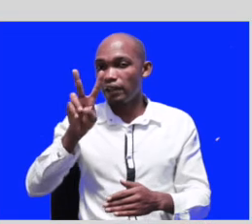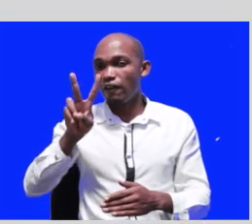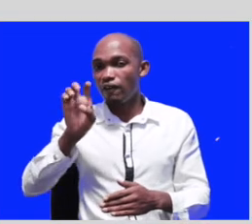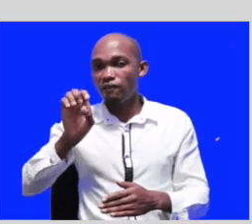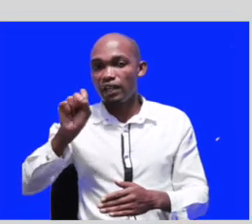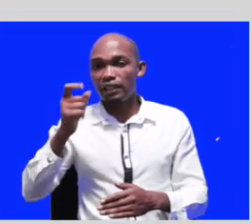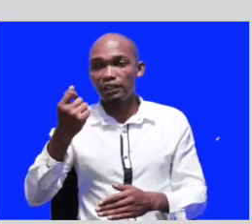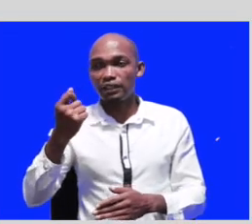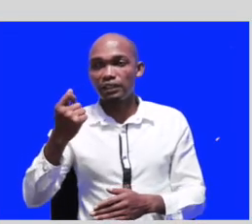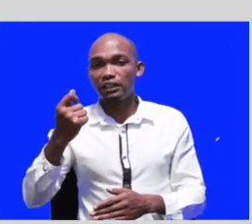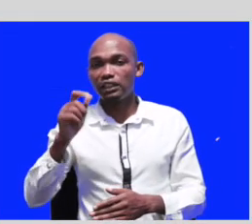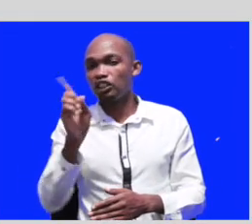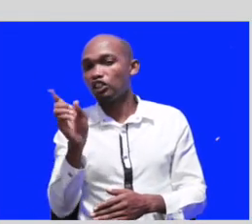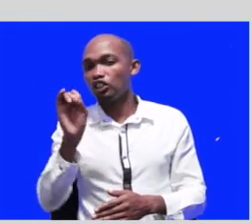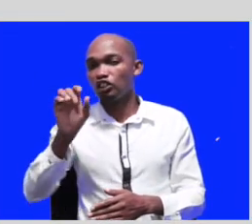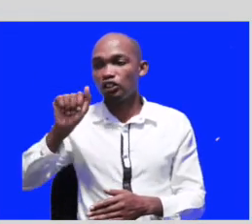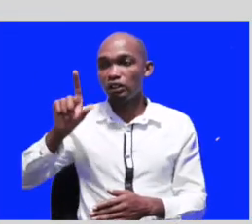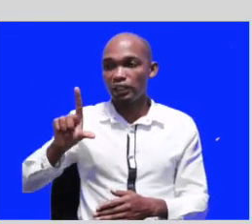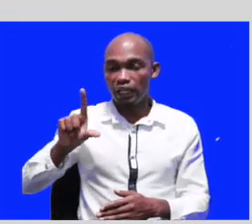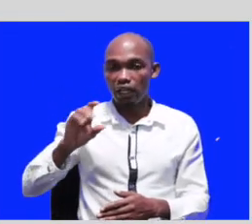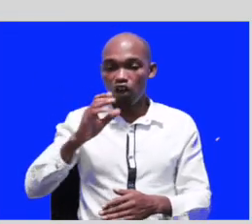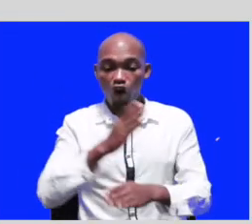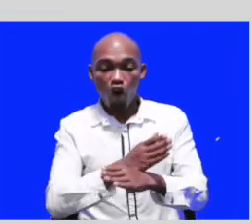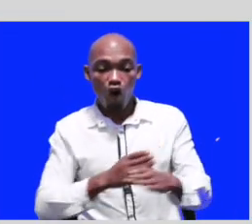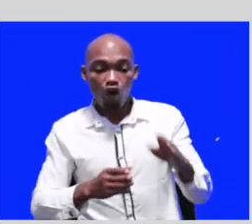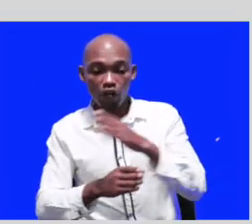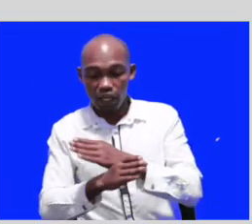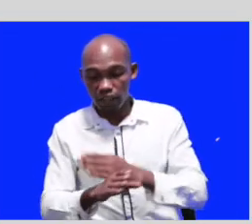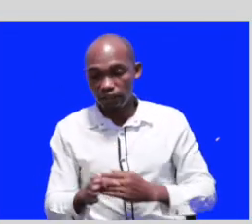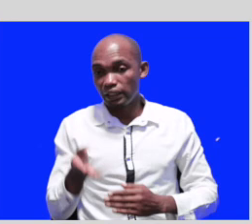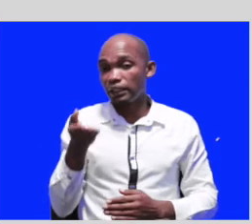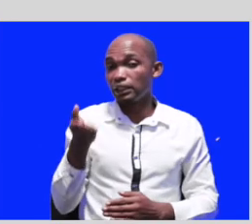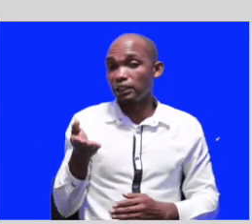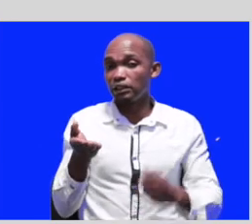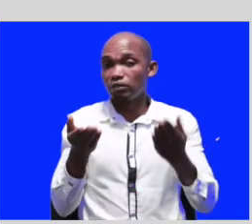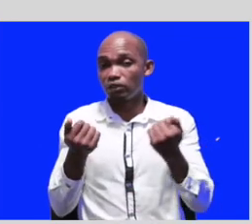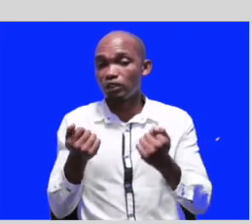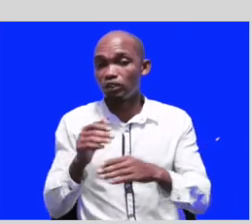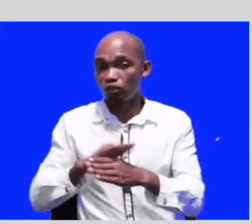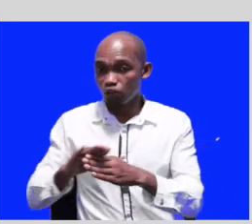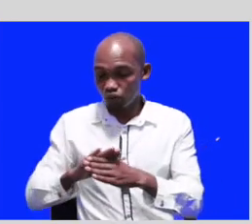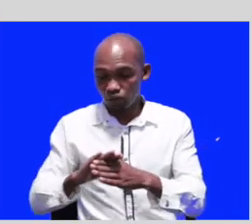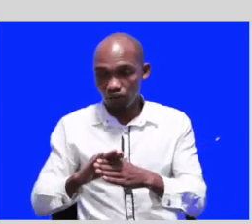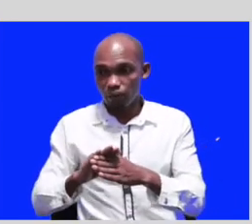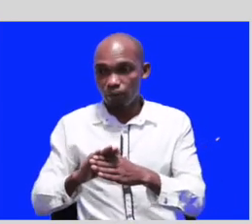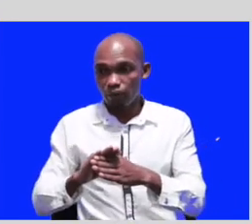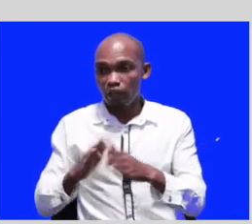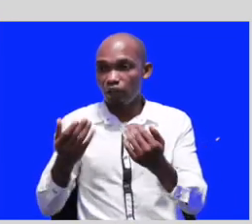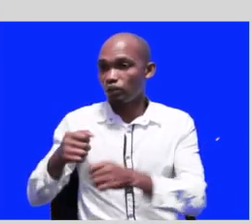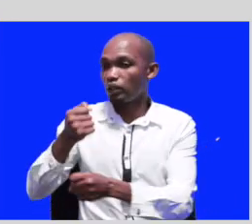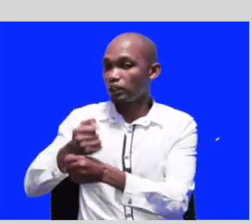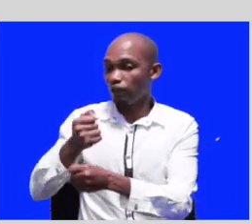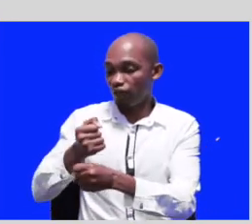And the last is vestigial organs. These are structures which have been greatly reduced and